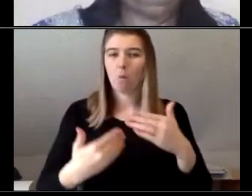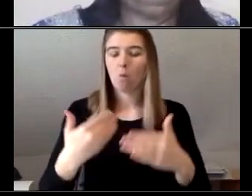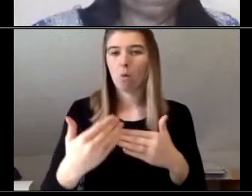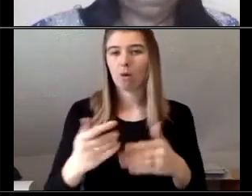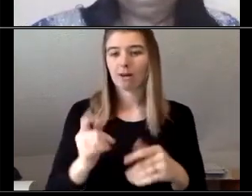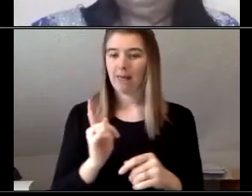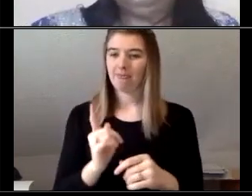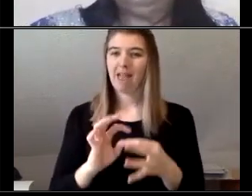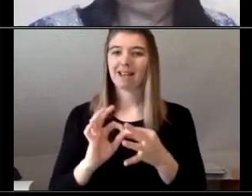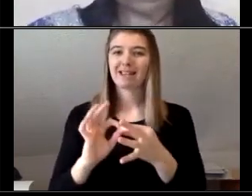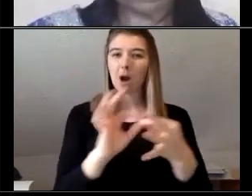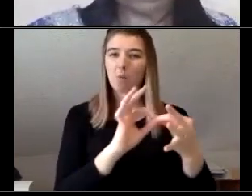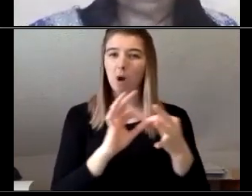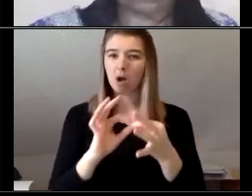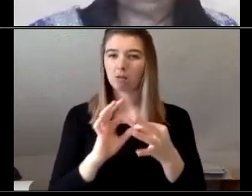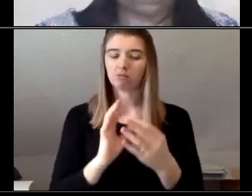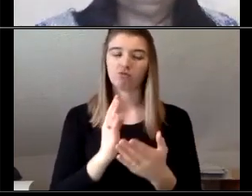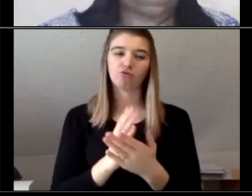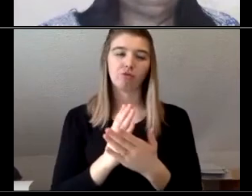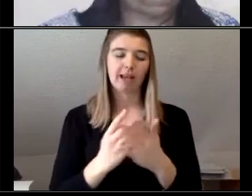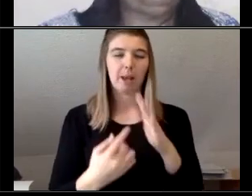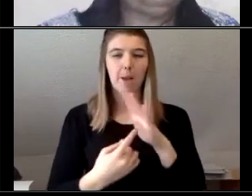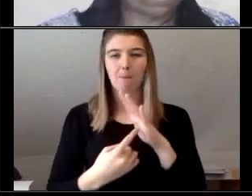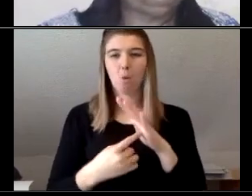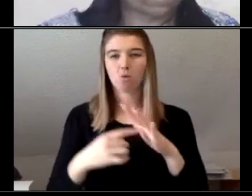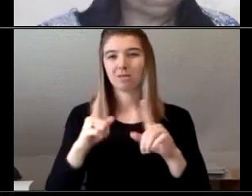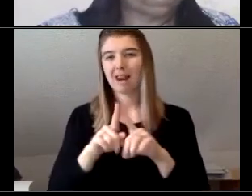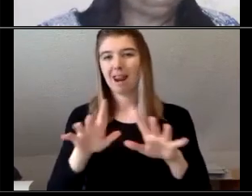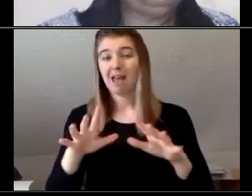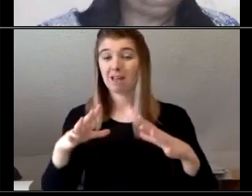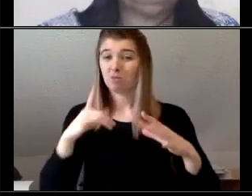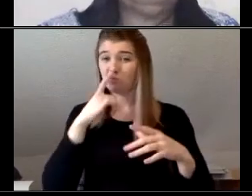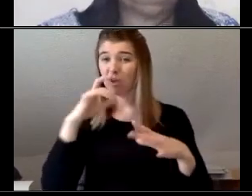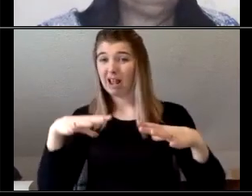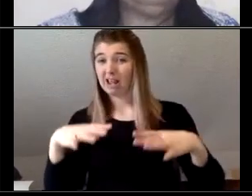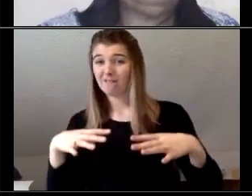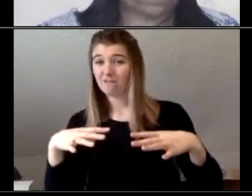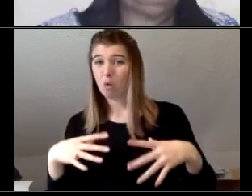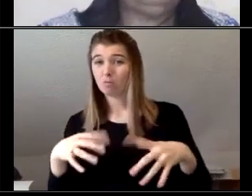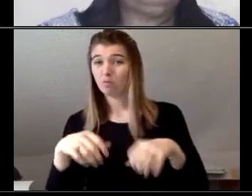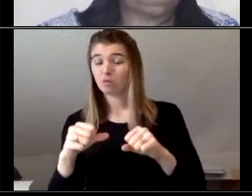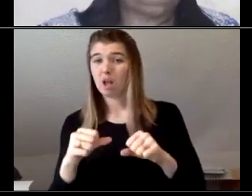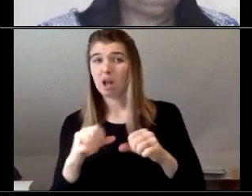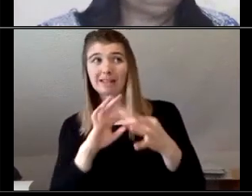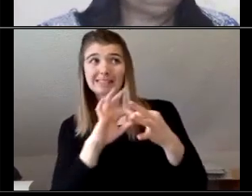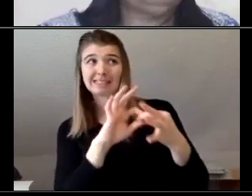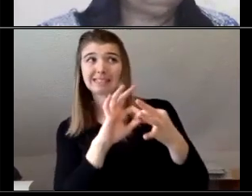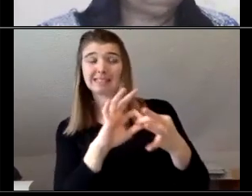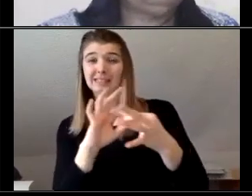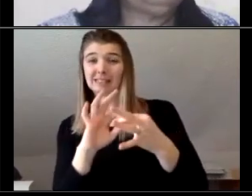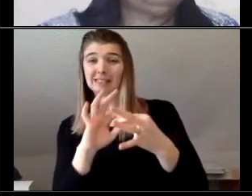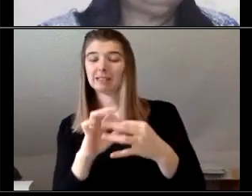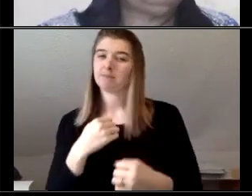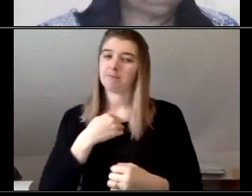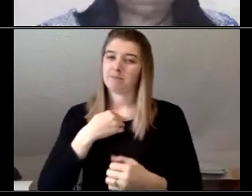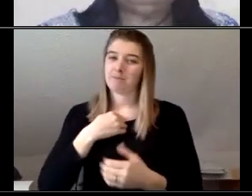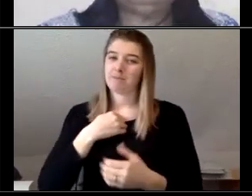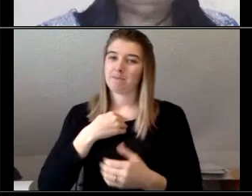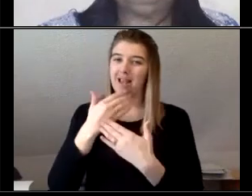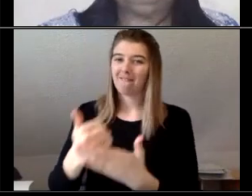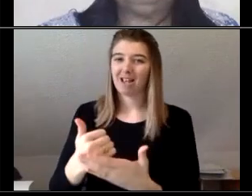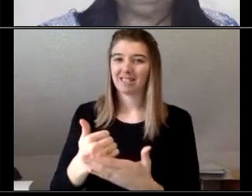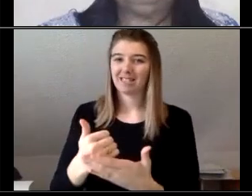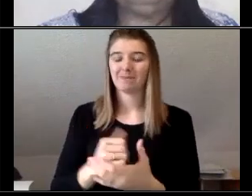network informally is a good approach. So that's my advice. And I think I've had really